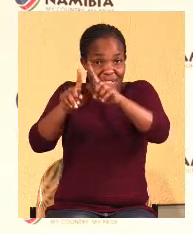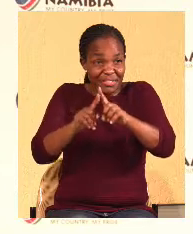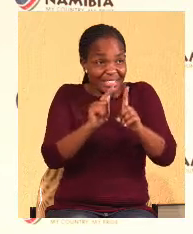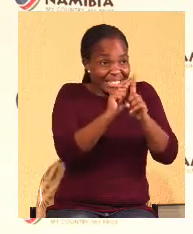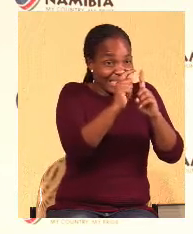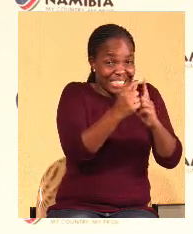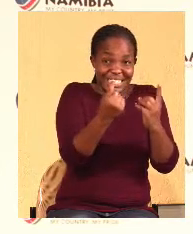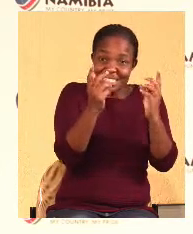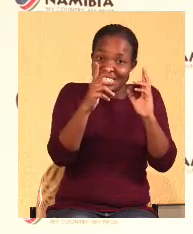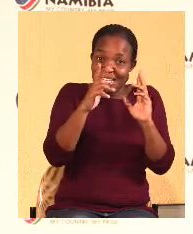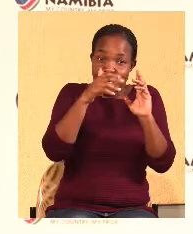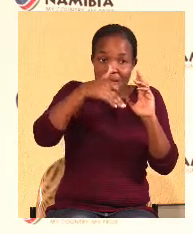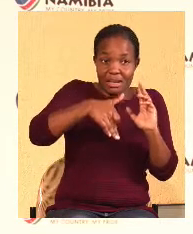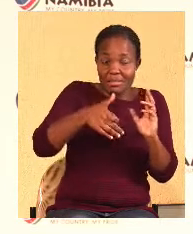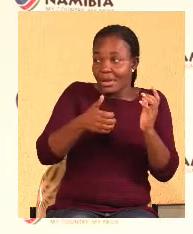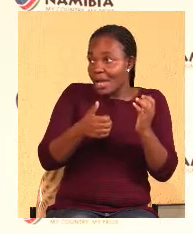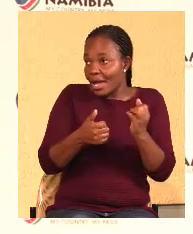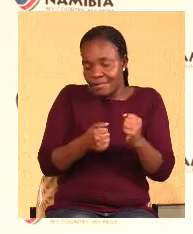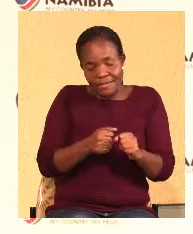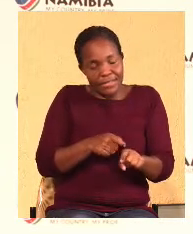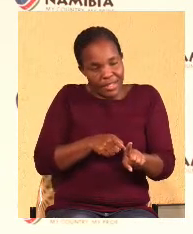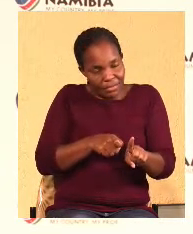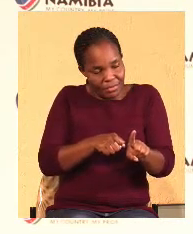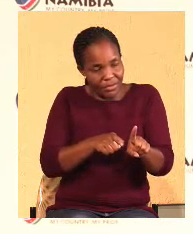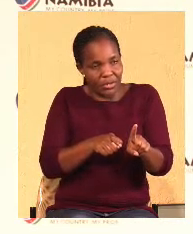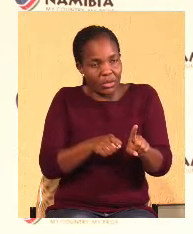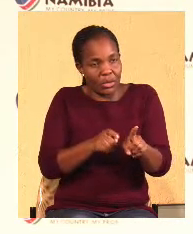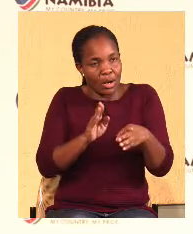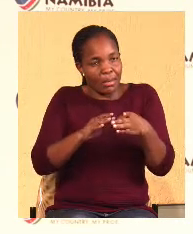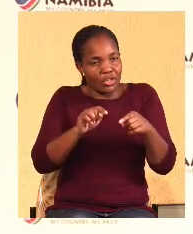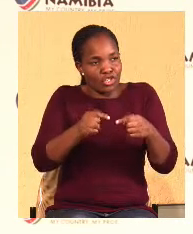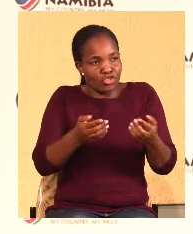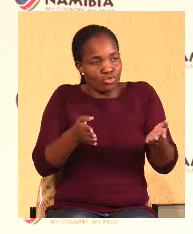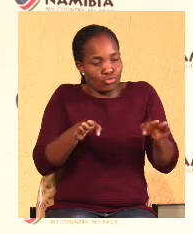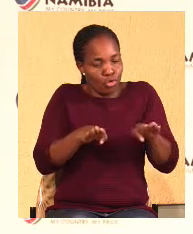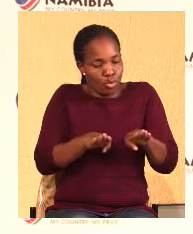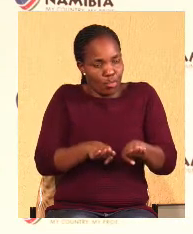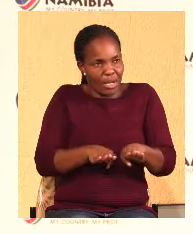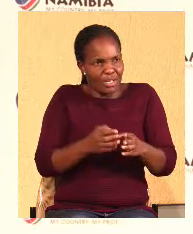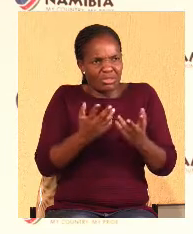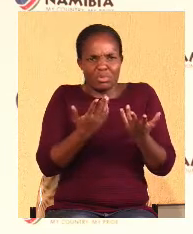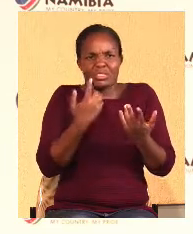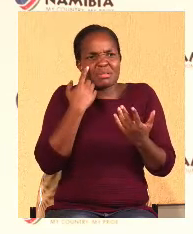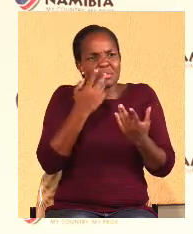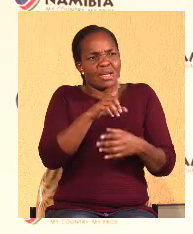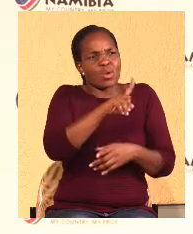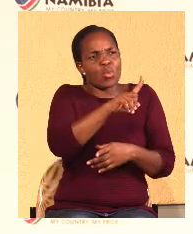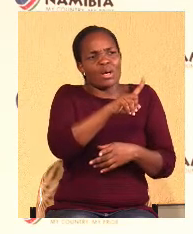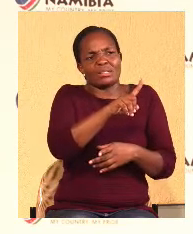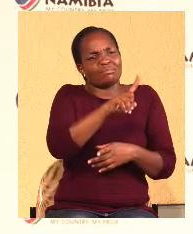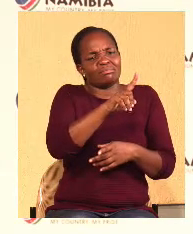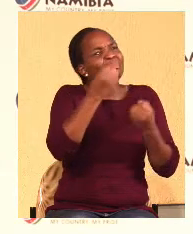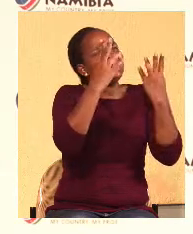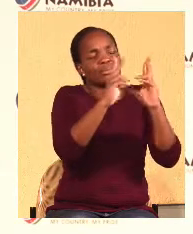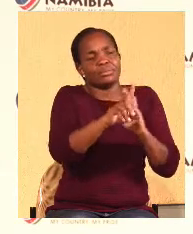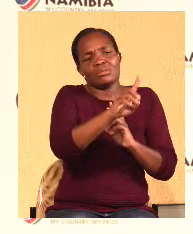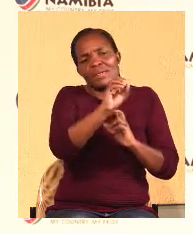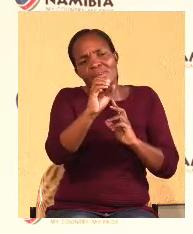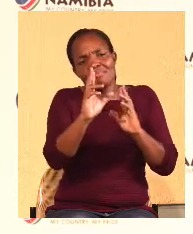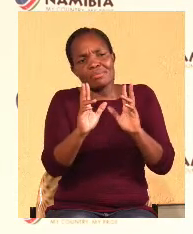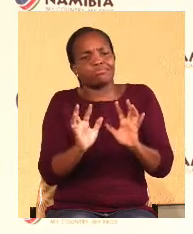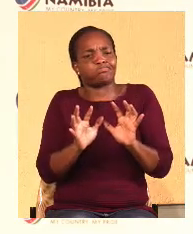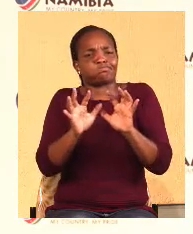they attach their moral to funerals, you find more than 100 people at a funeral, and they try to sit